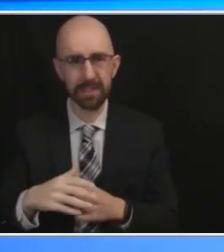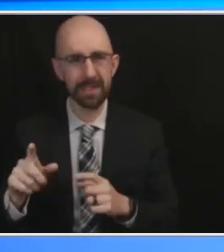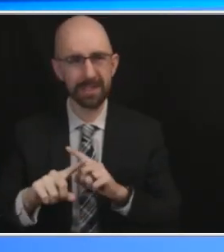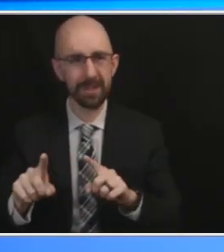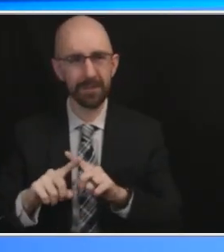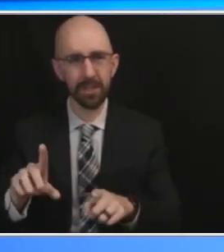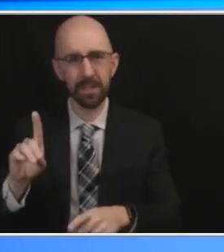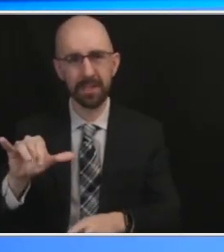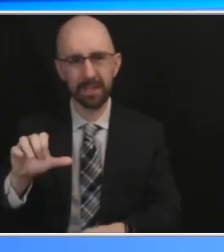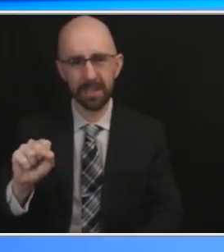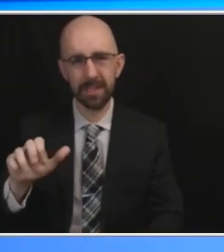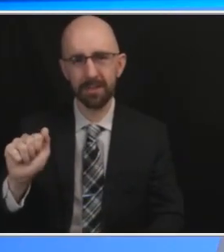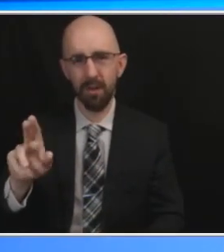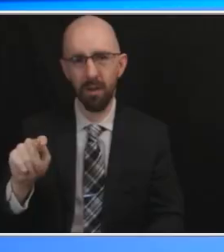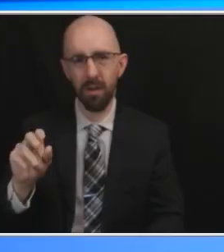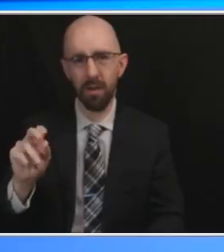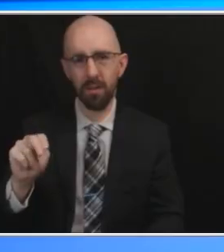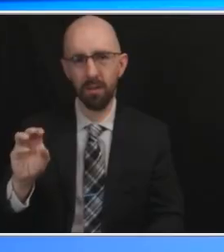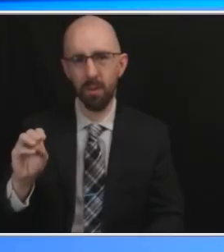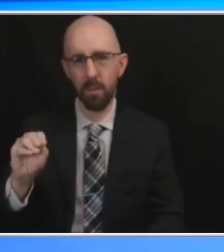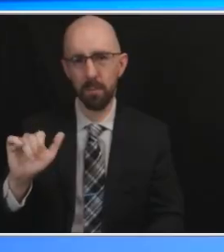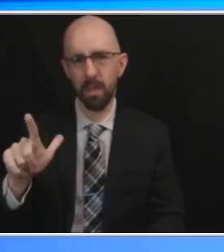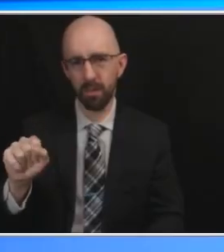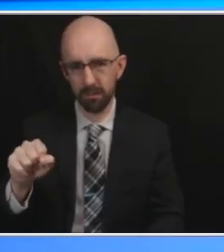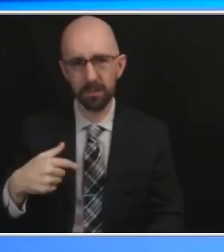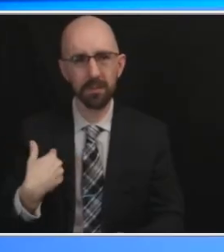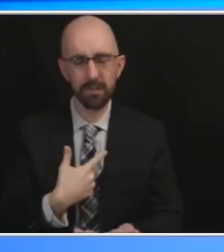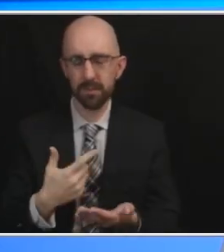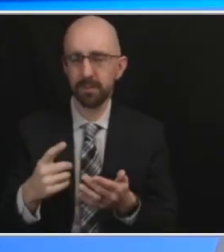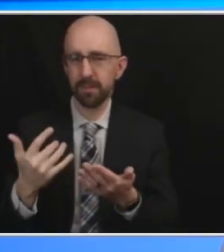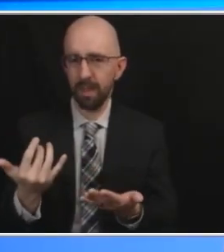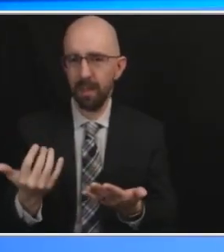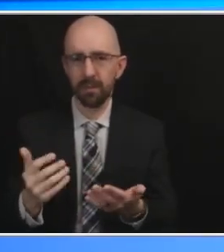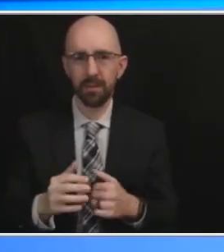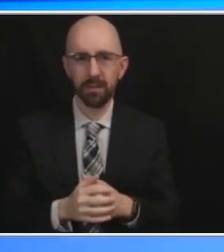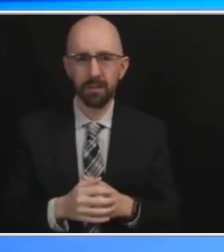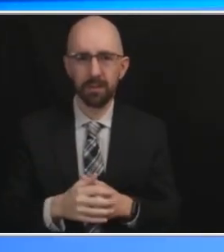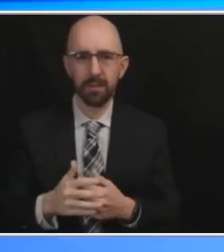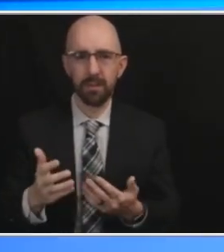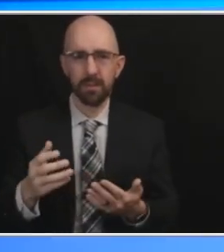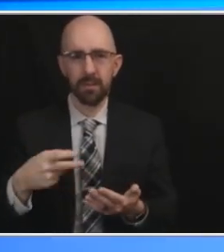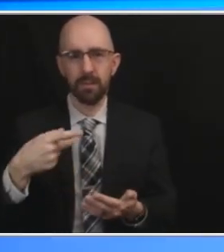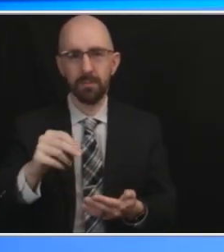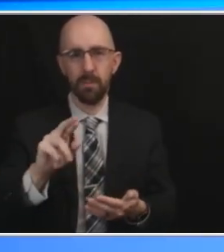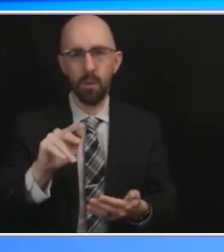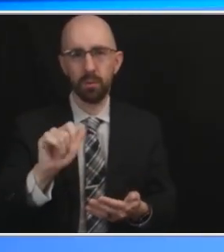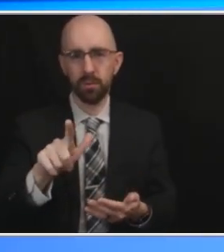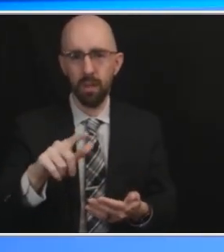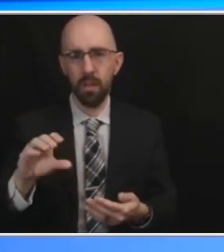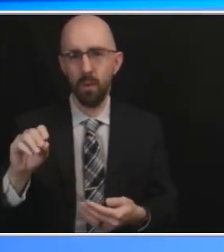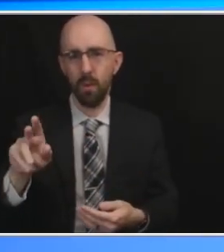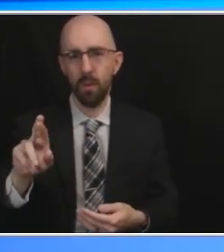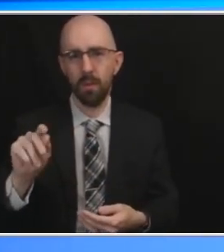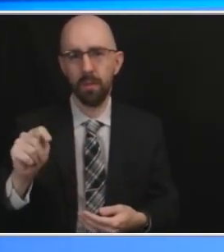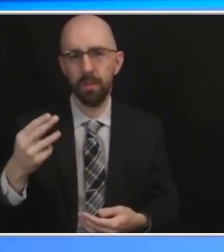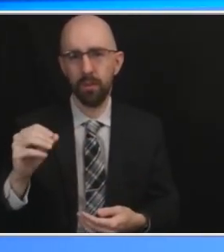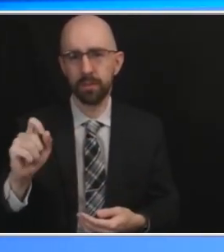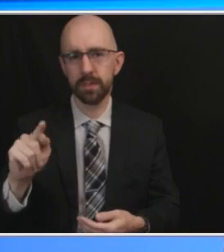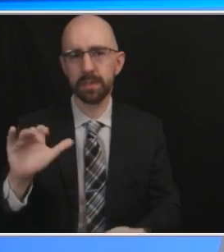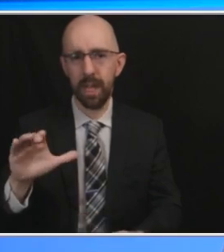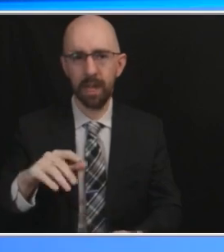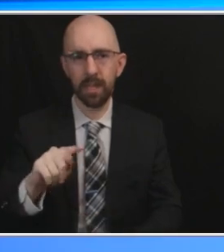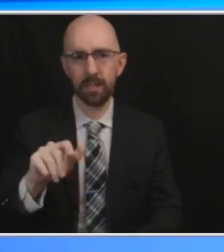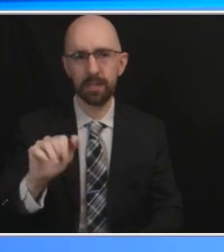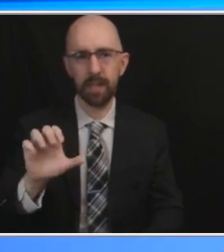about that on this program before, like postural orthostatic tachycardia syndrome and some of those. We saw a lot of people develop that after having